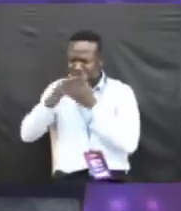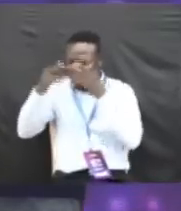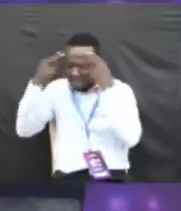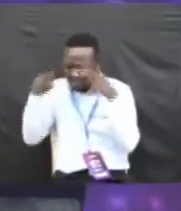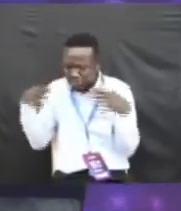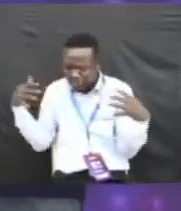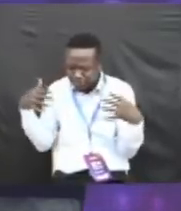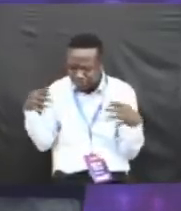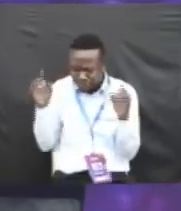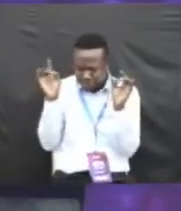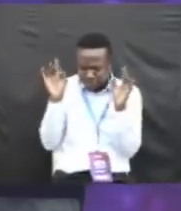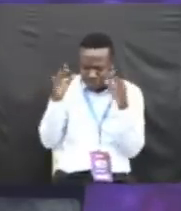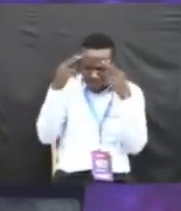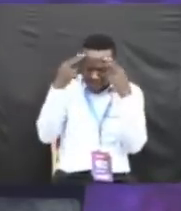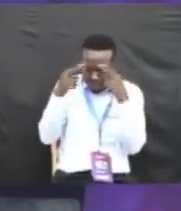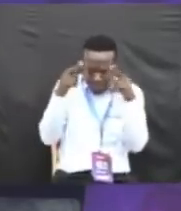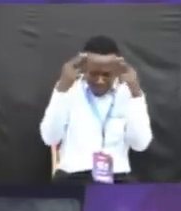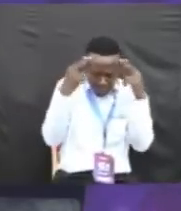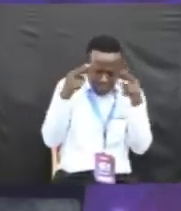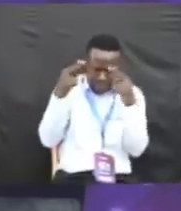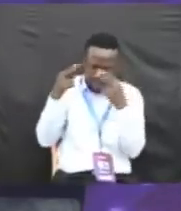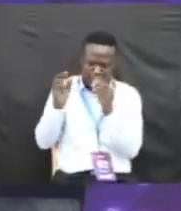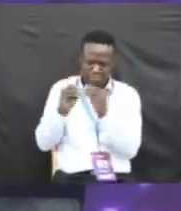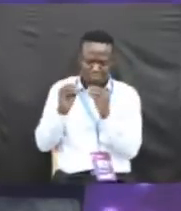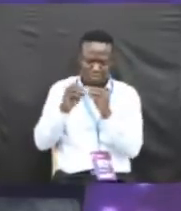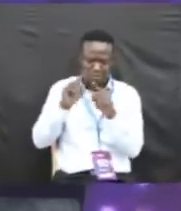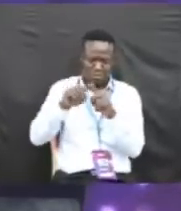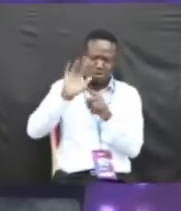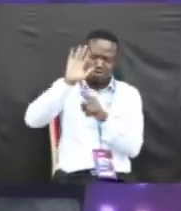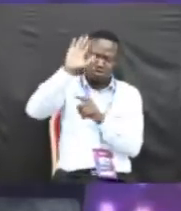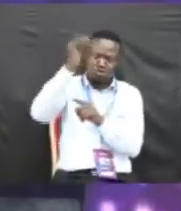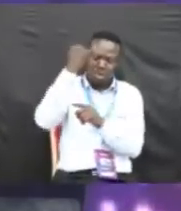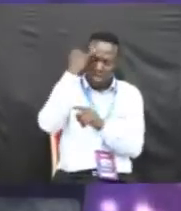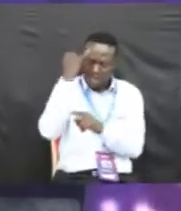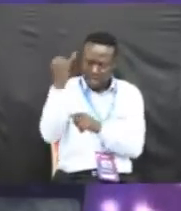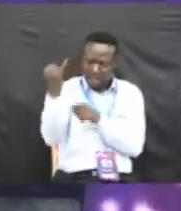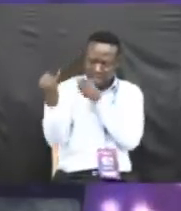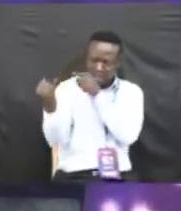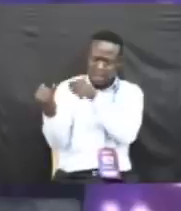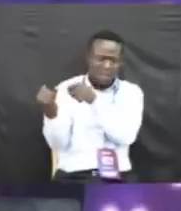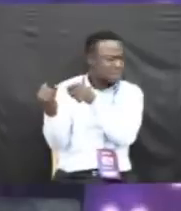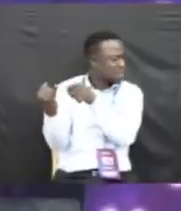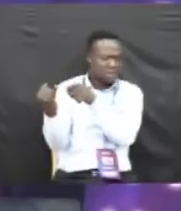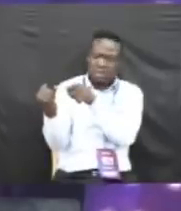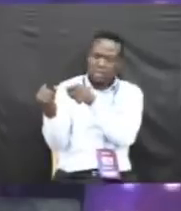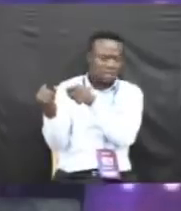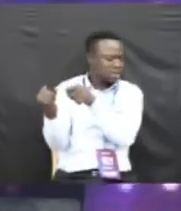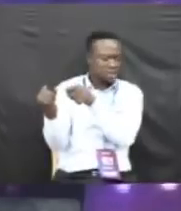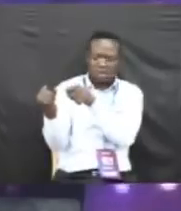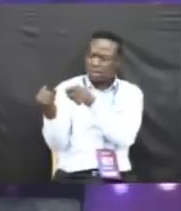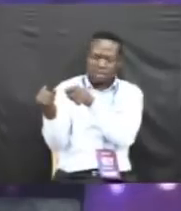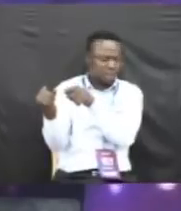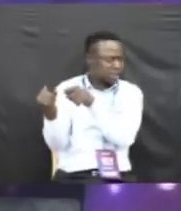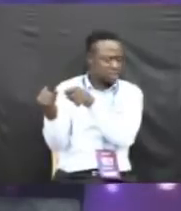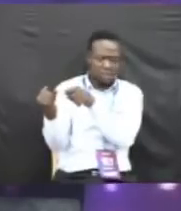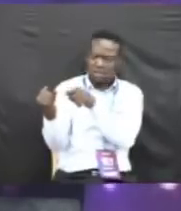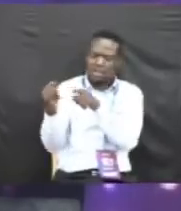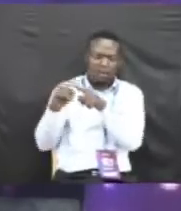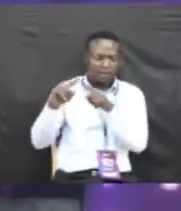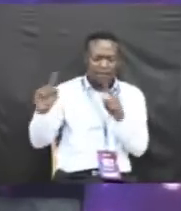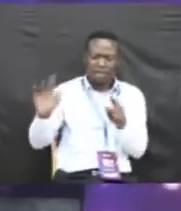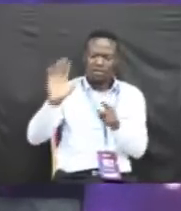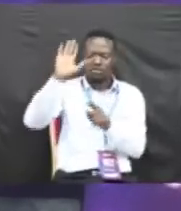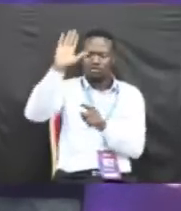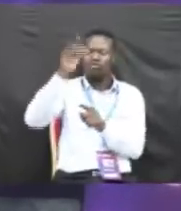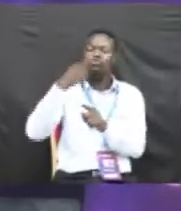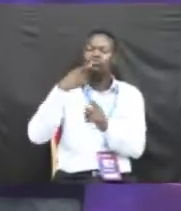world. But that was not your intention. You know your word says that these things will happen towards the